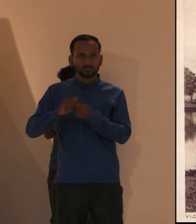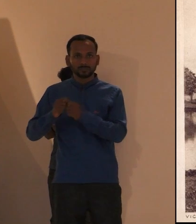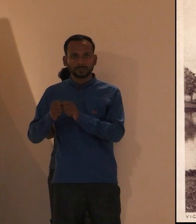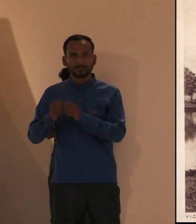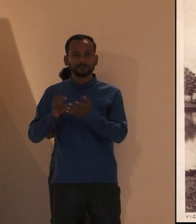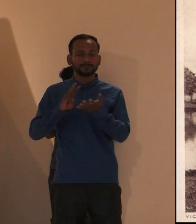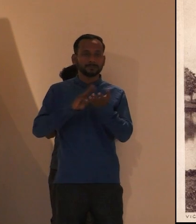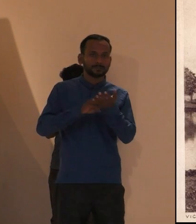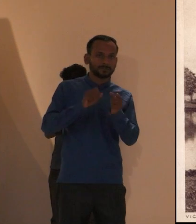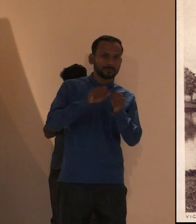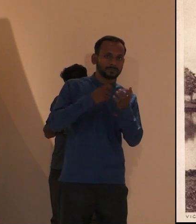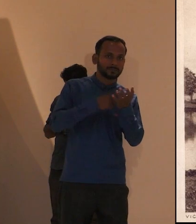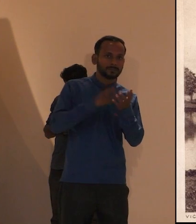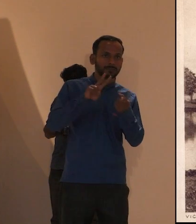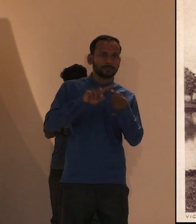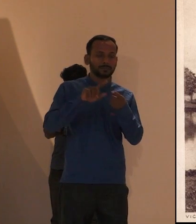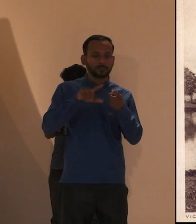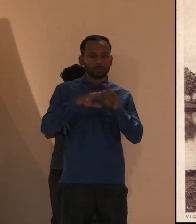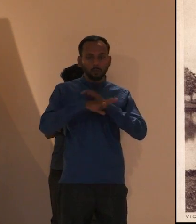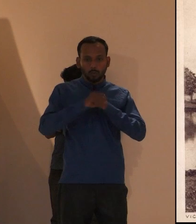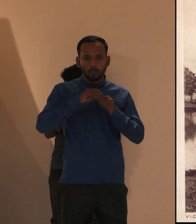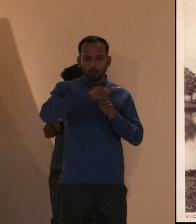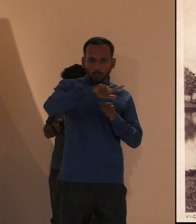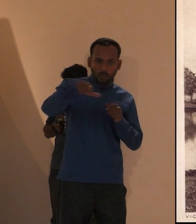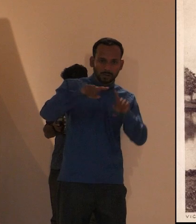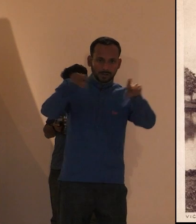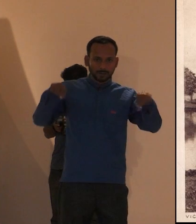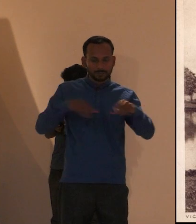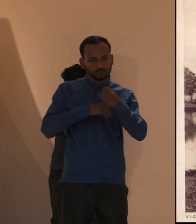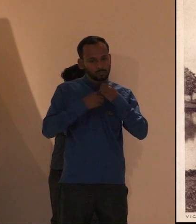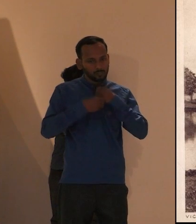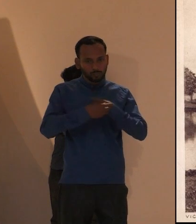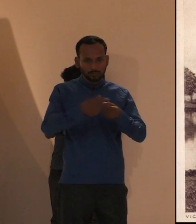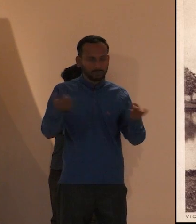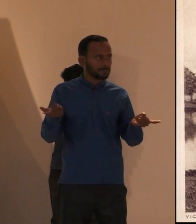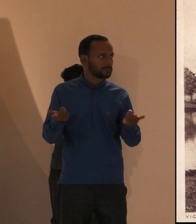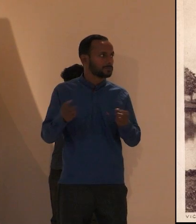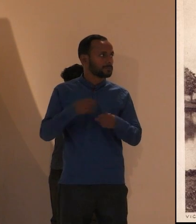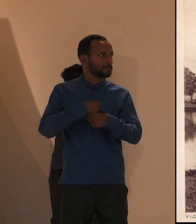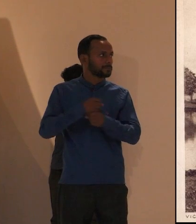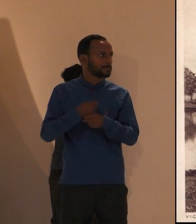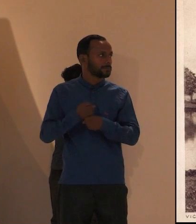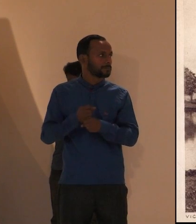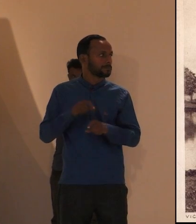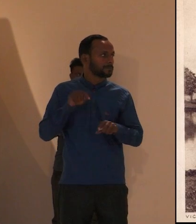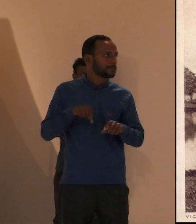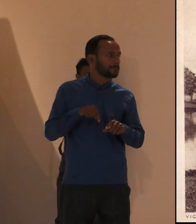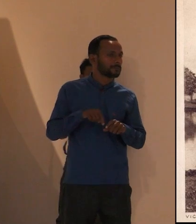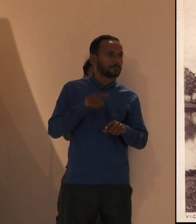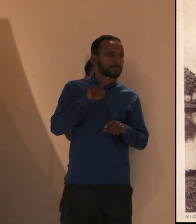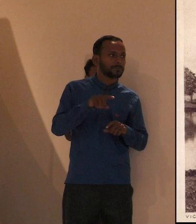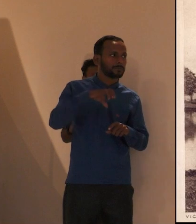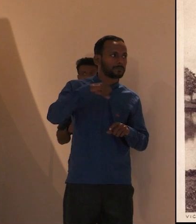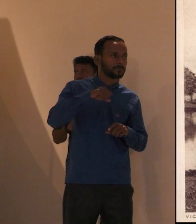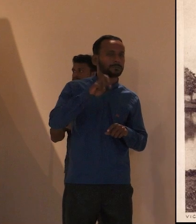awe, and awe at the marvel and pomposity of the empire. So from this in